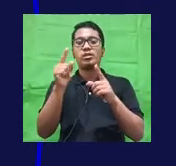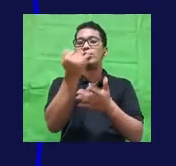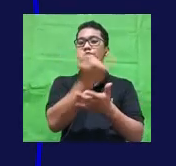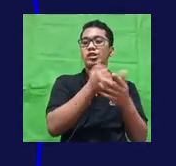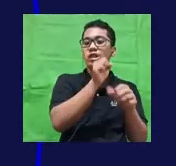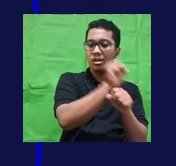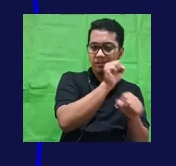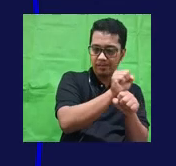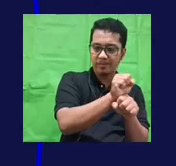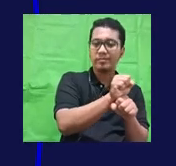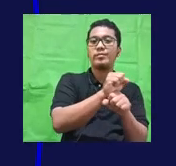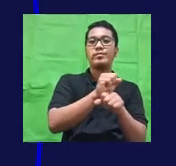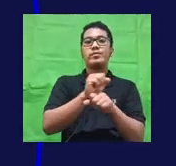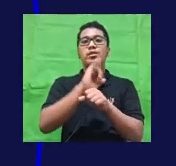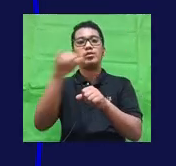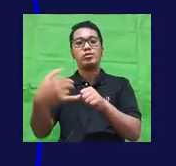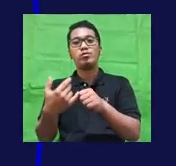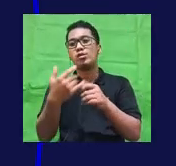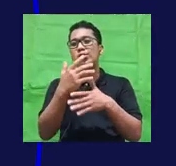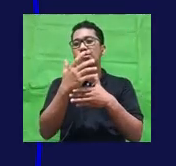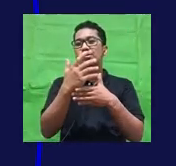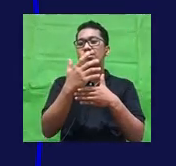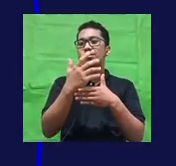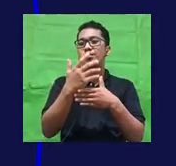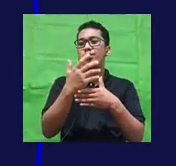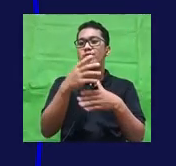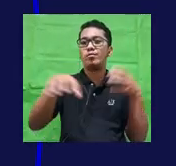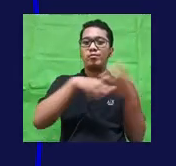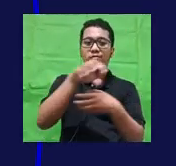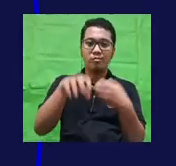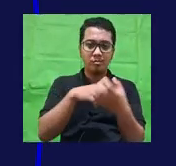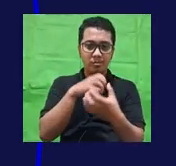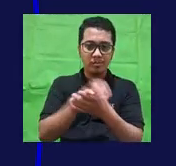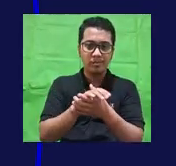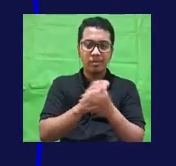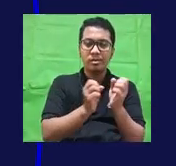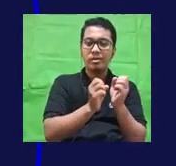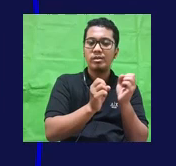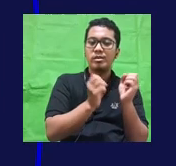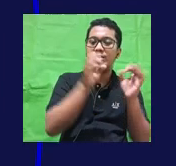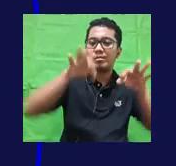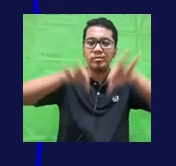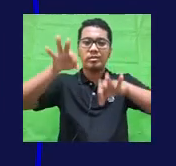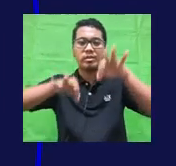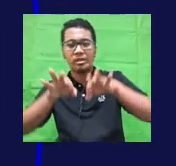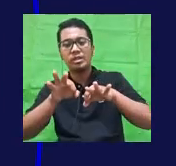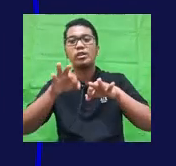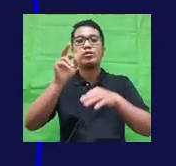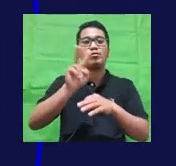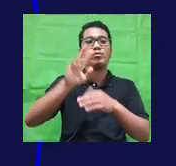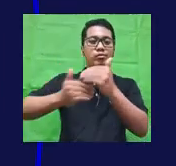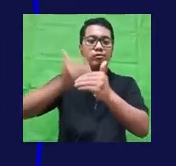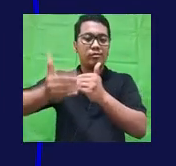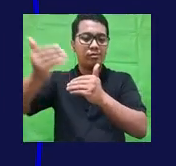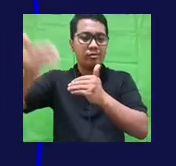through very quickly through each chapter. We developed this project in a few chapters. So the first chapter, next image,